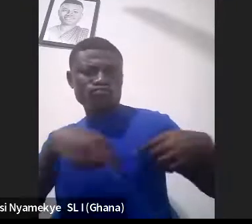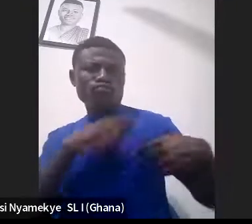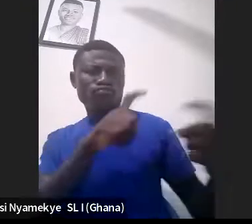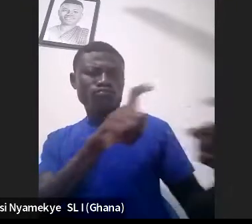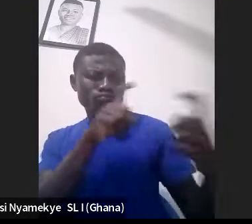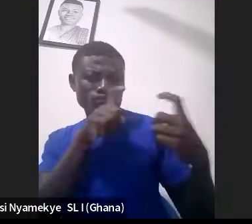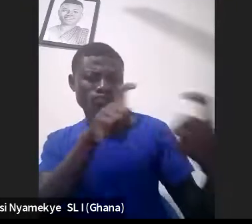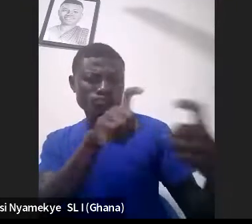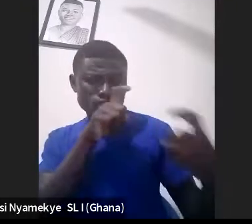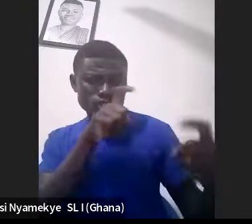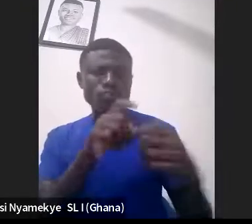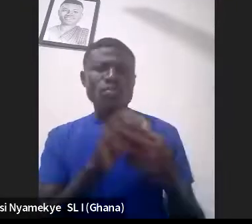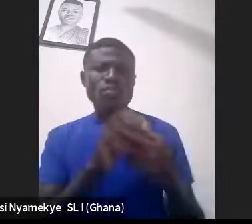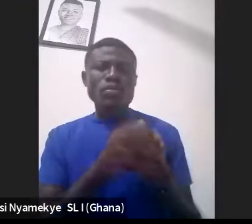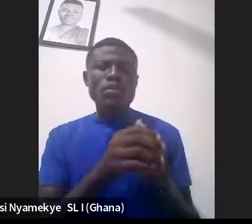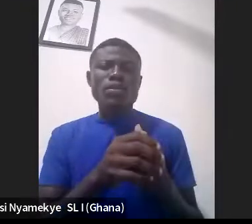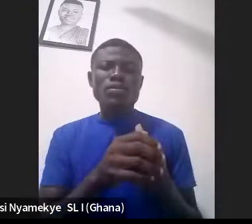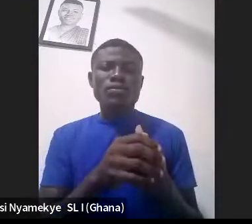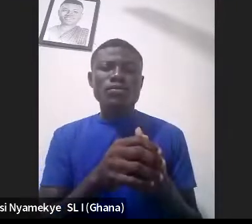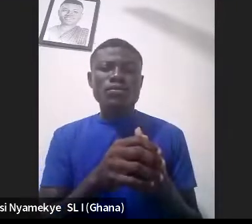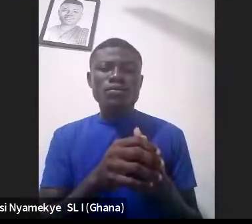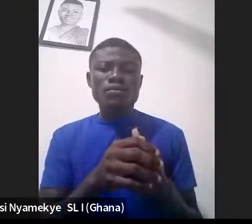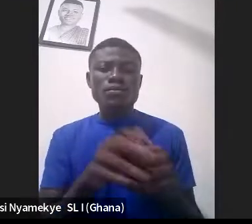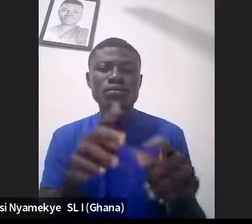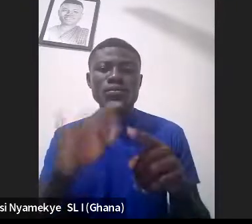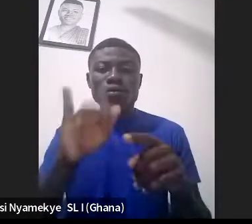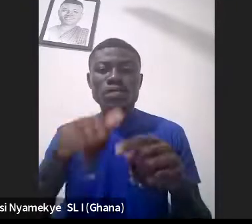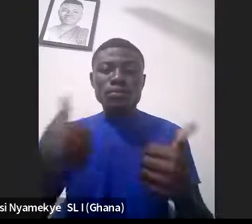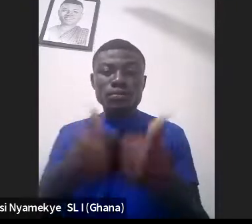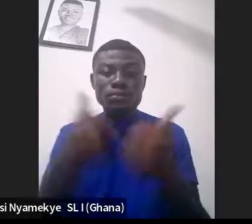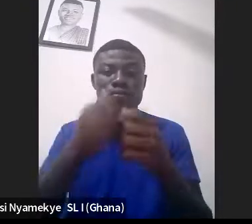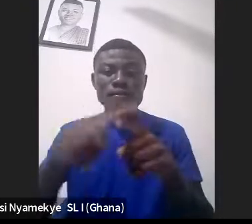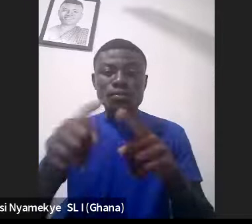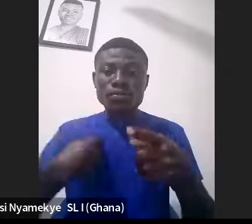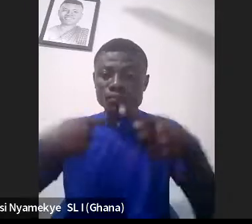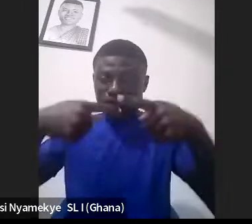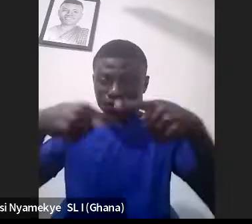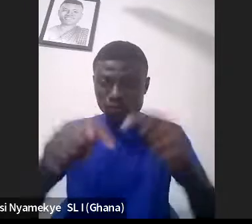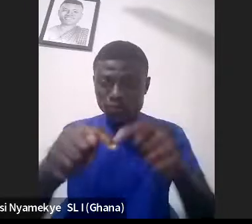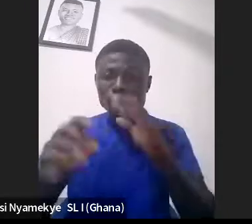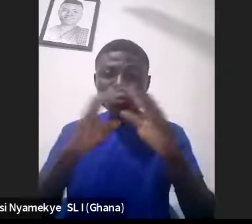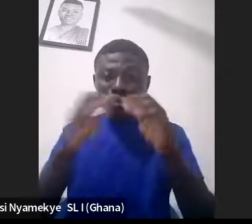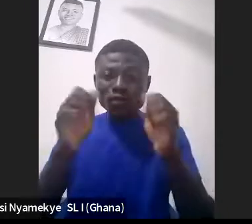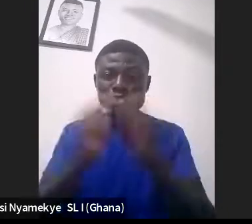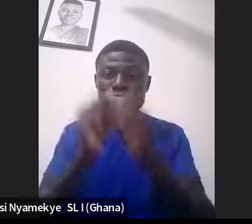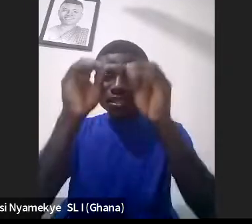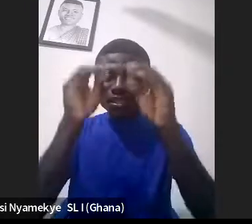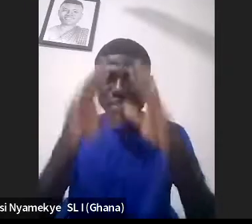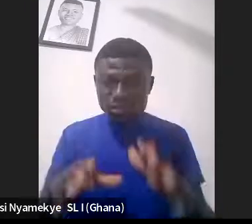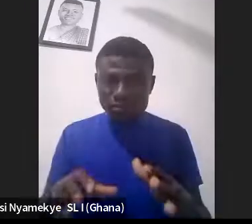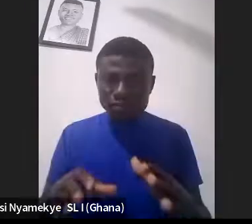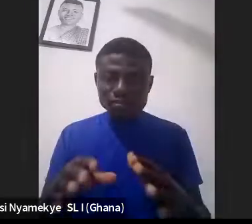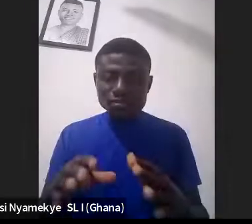and it's been a challenge. But I try to communicate with the teachers and say,